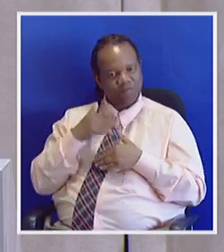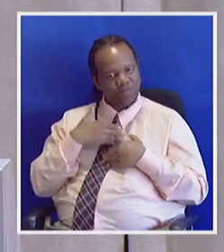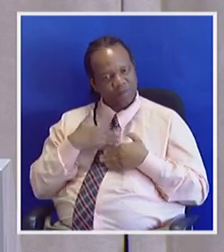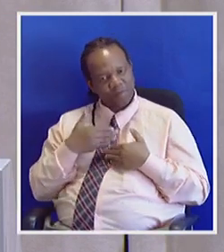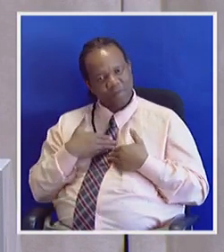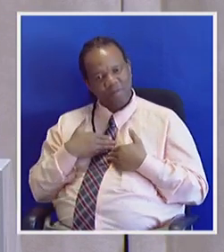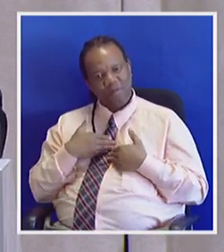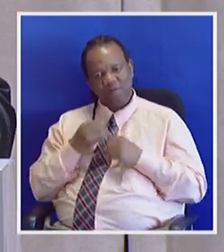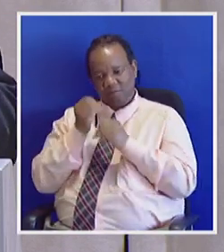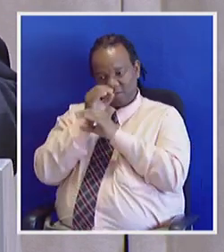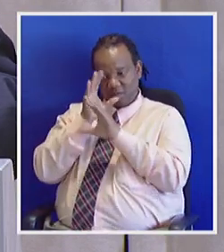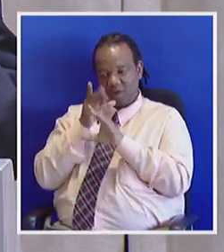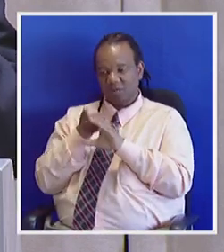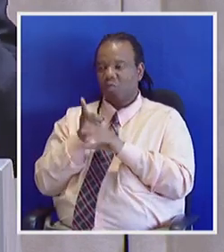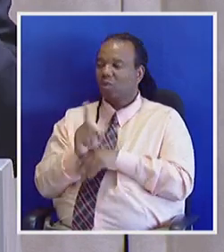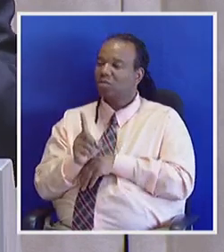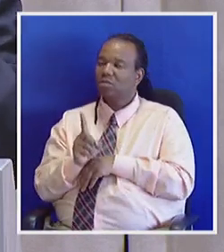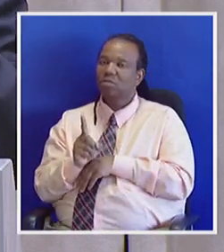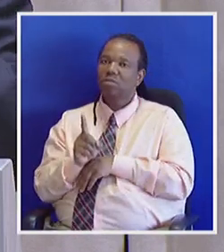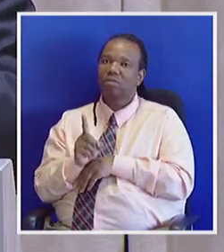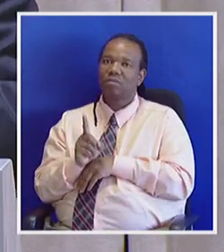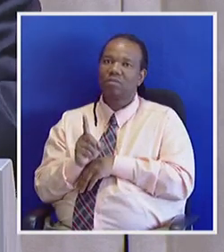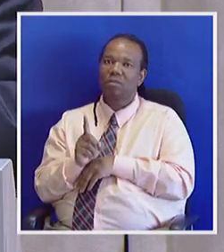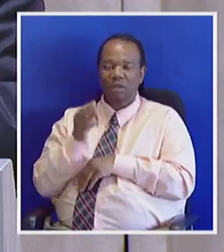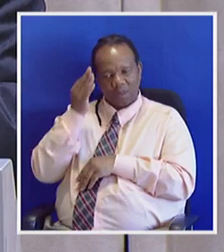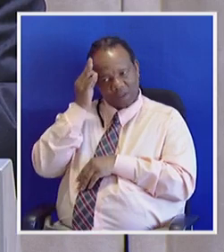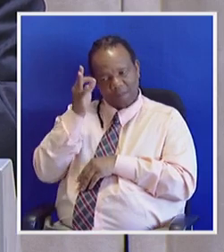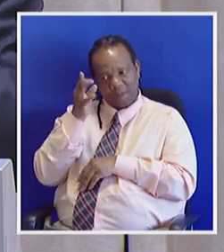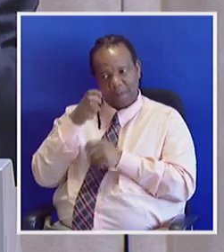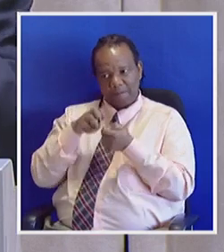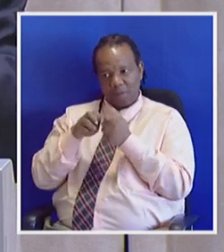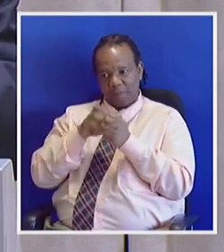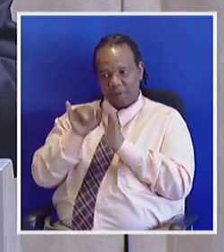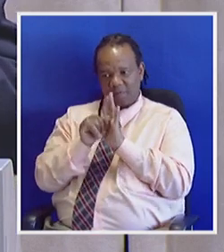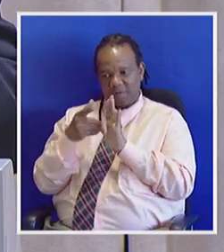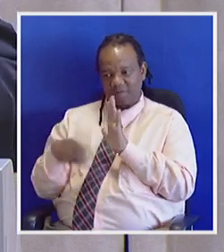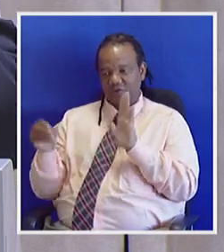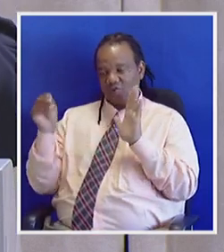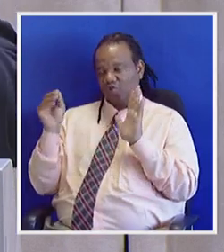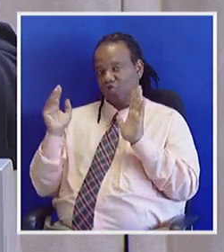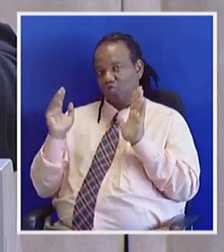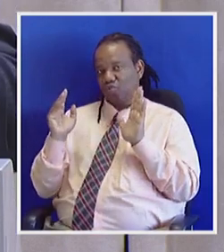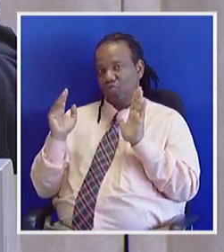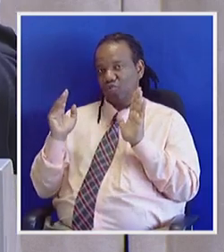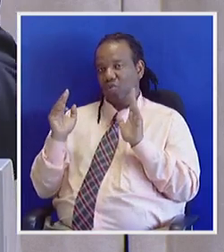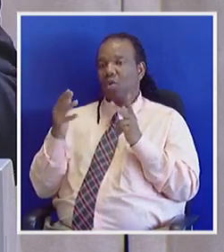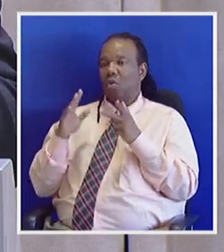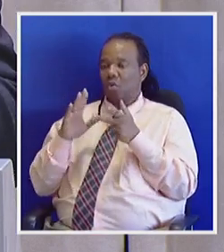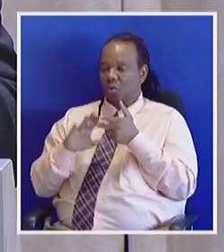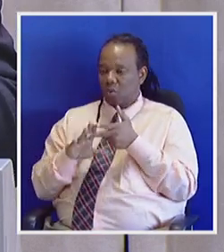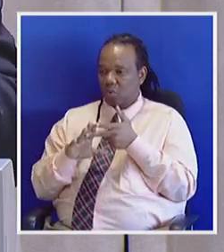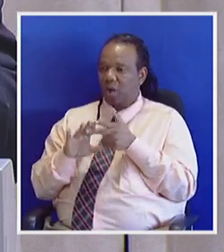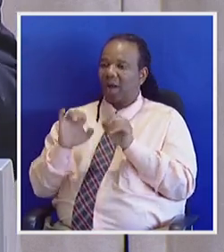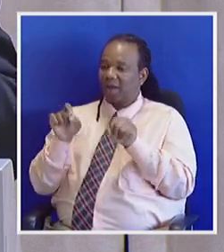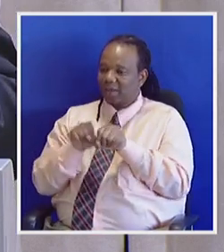on is that it identifies a problem, and having done so, it comes up with a